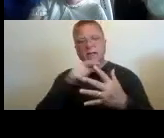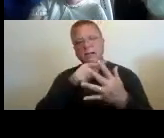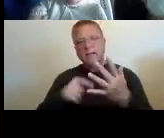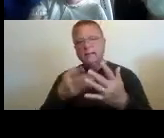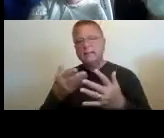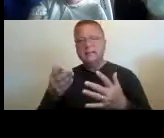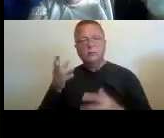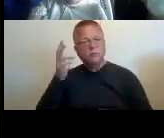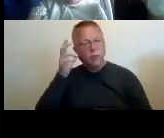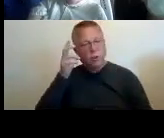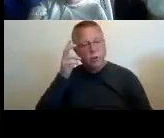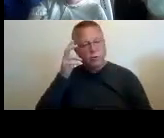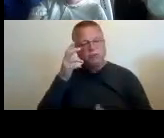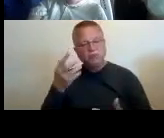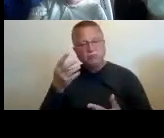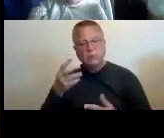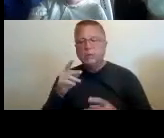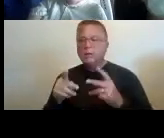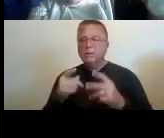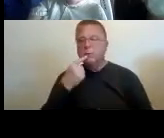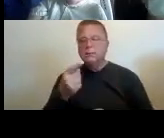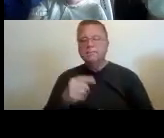we've heard people say.